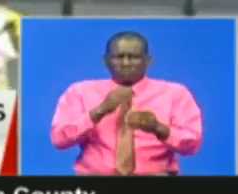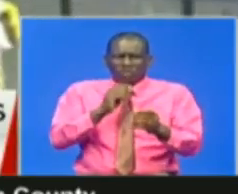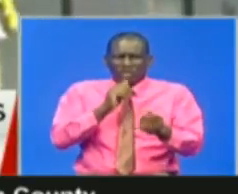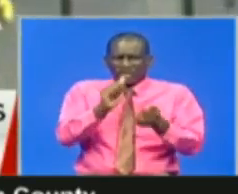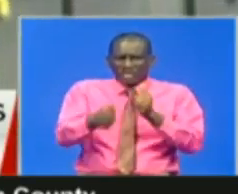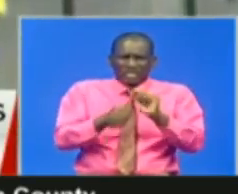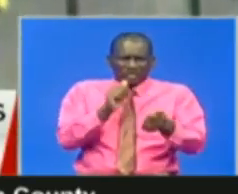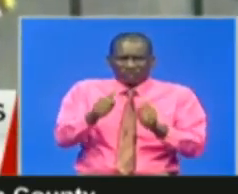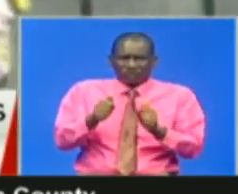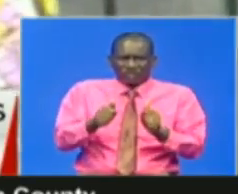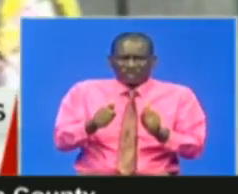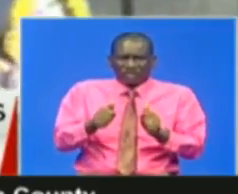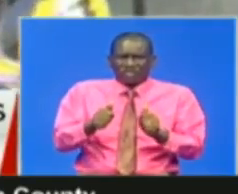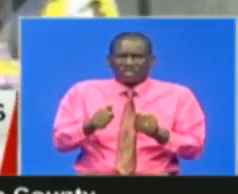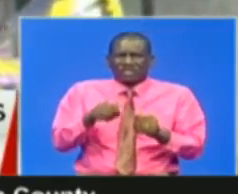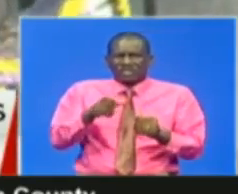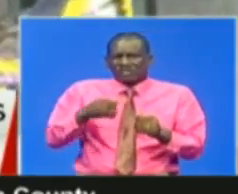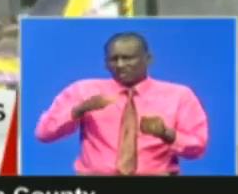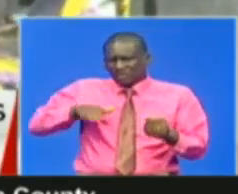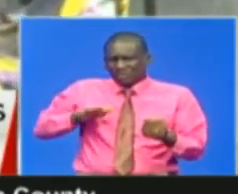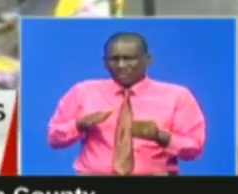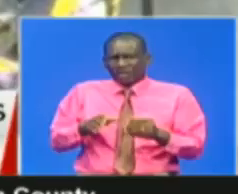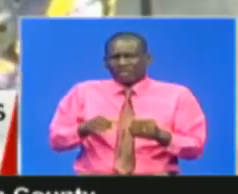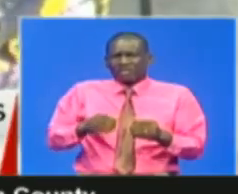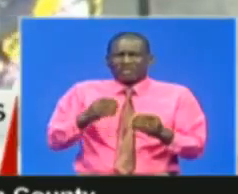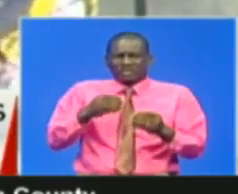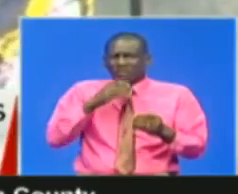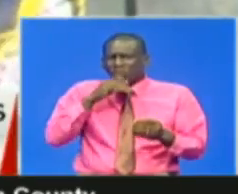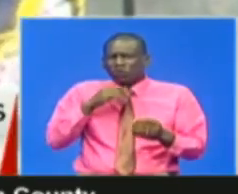homestead, he cried and kept a safe distance.